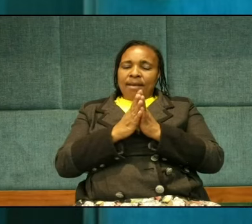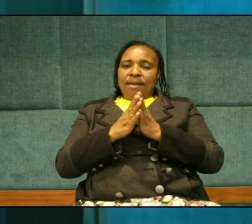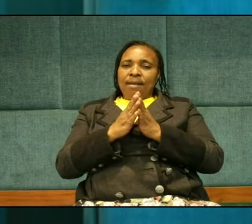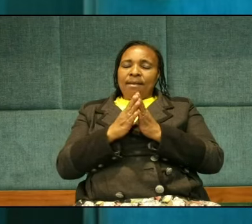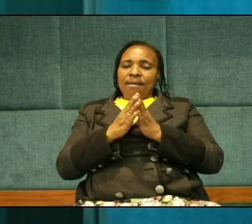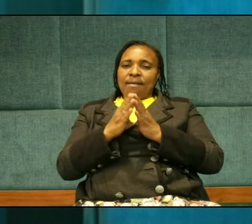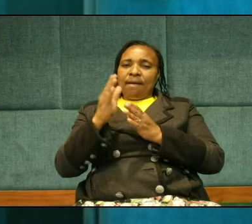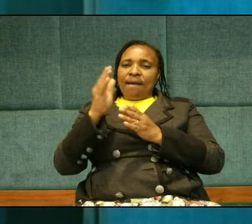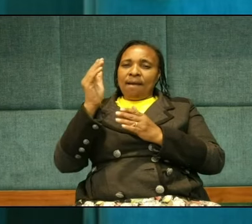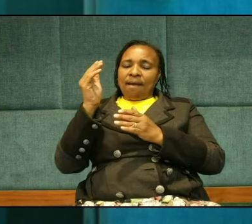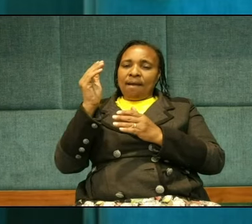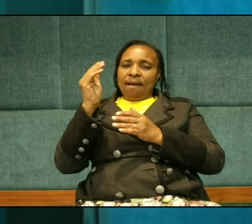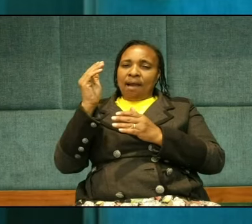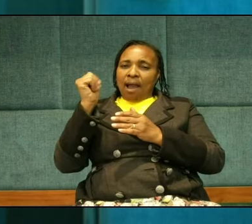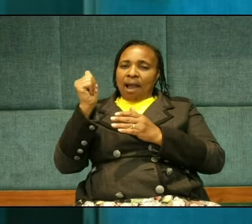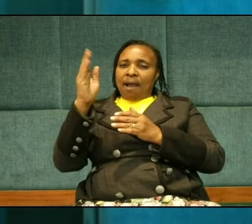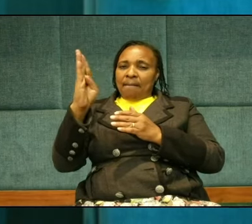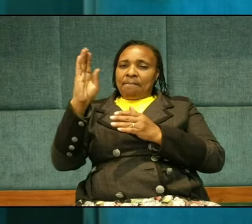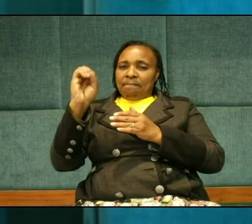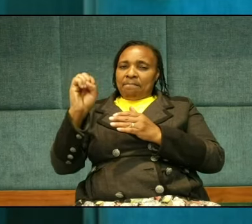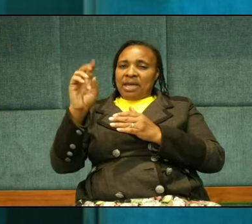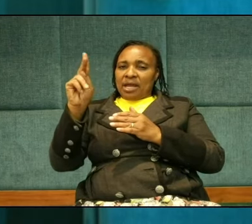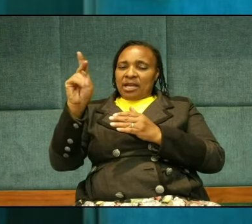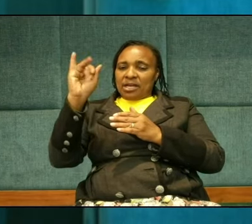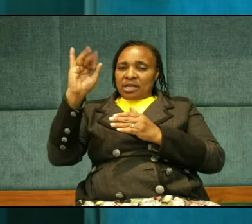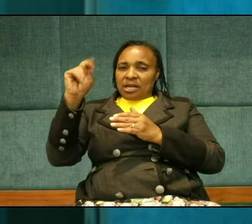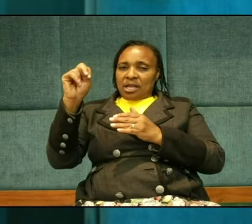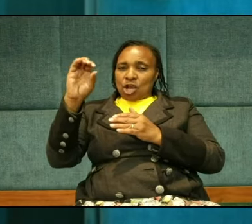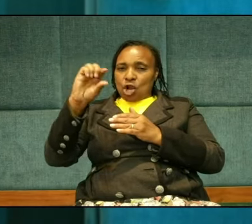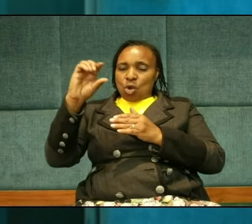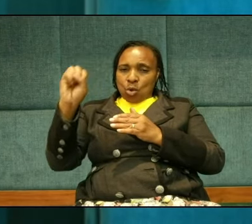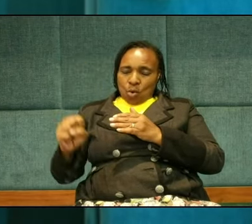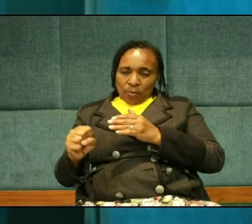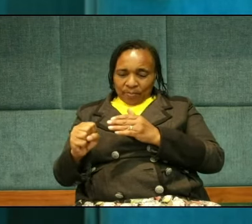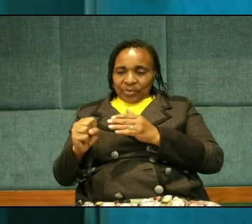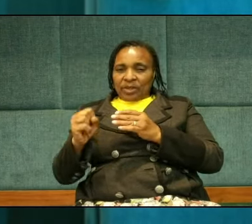Daniel, Meshach, Azariah, and Abednego